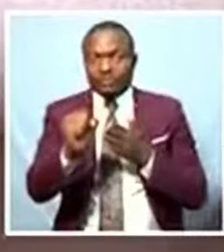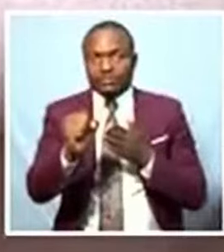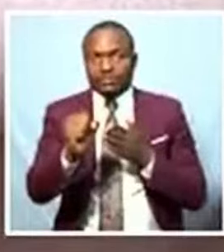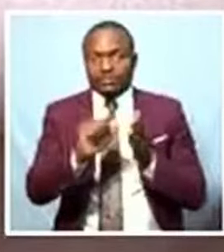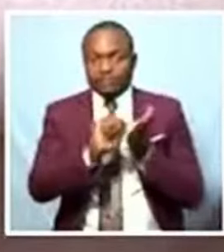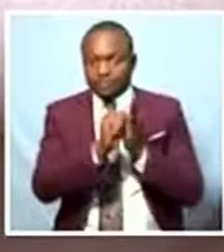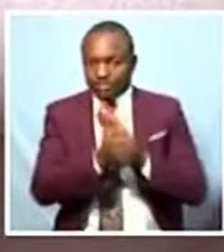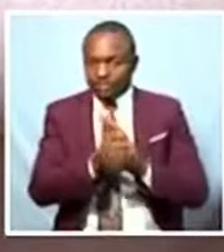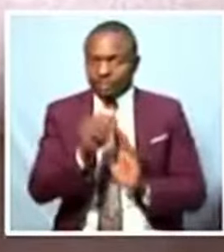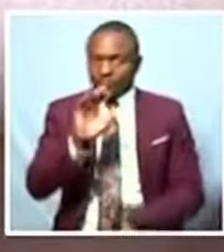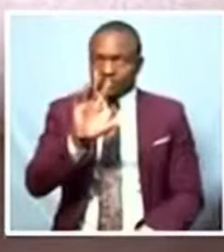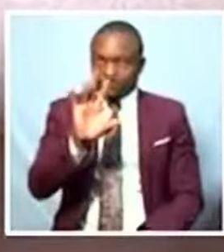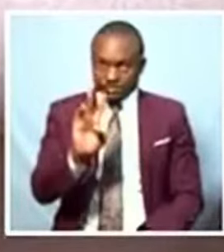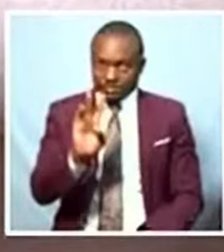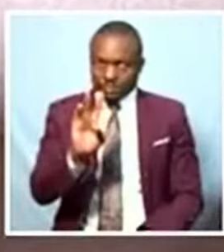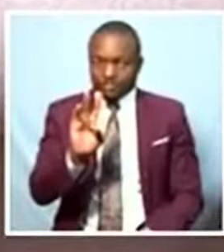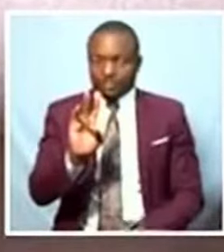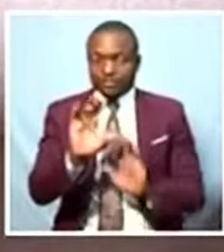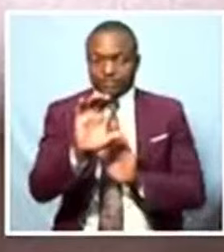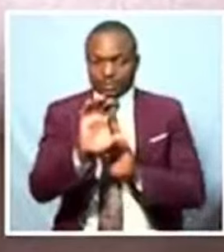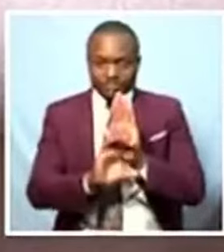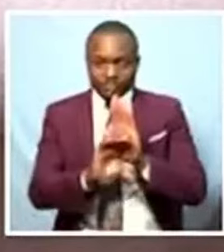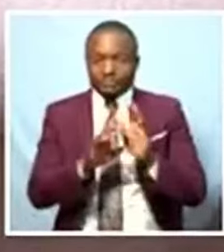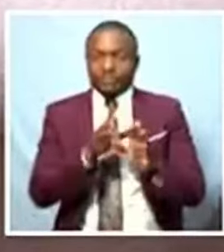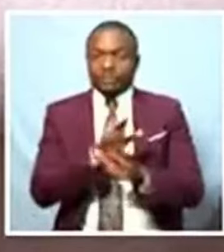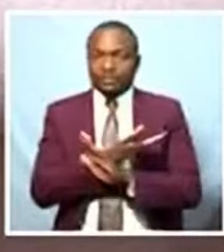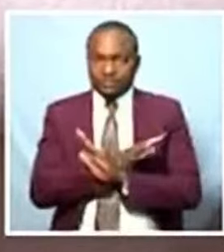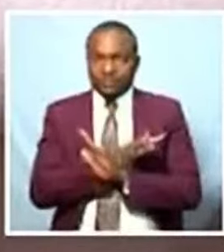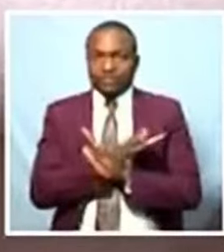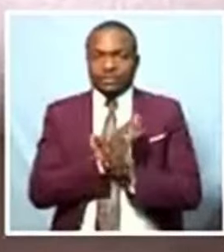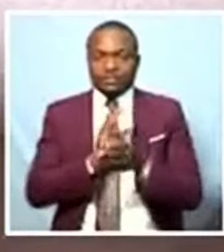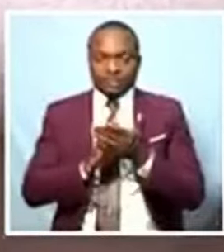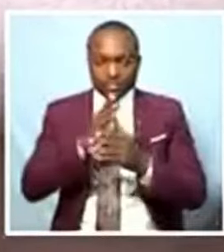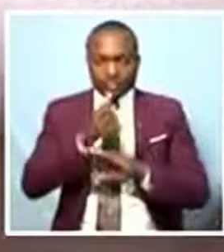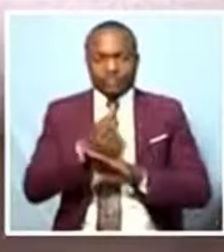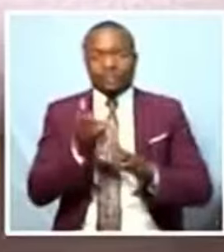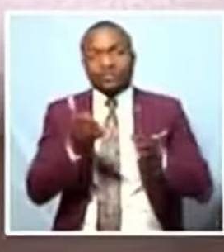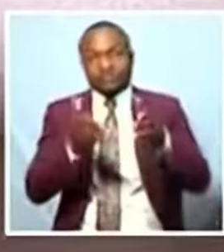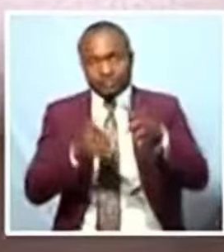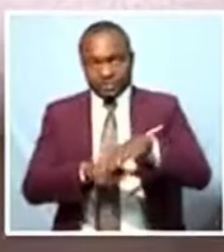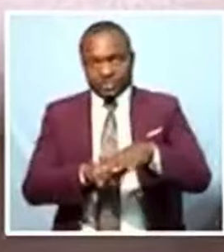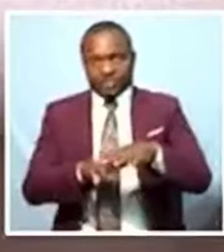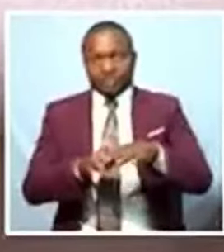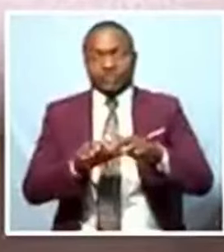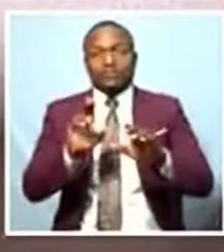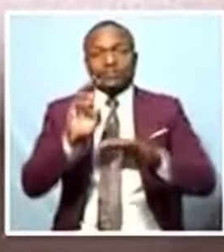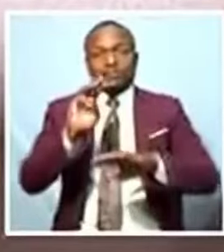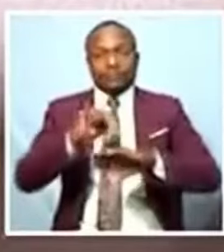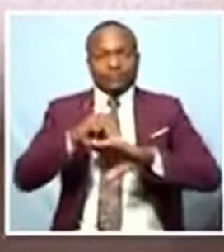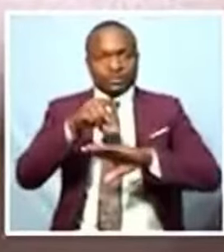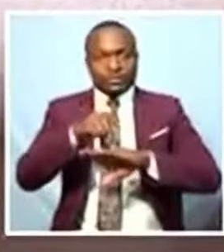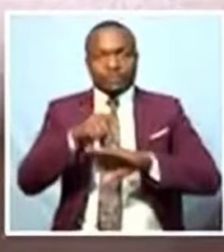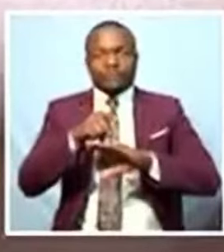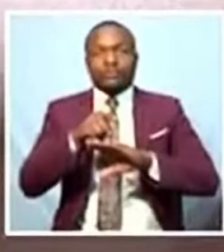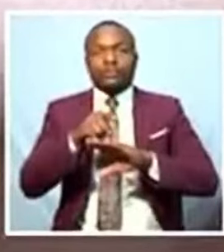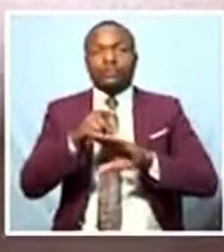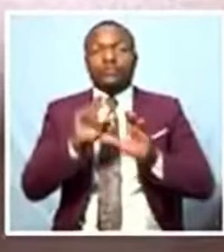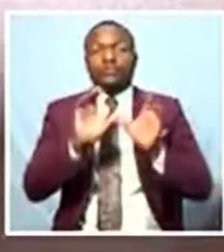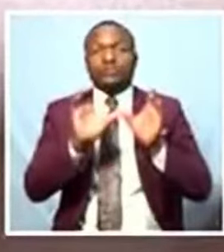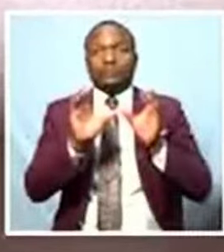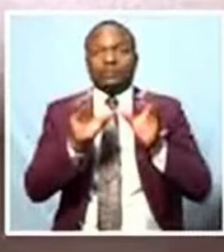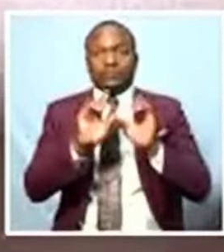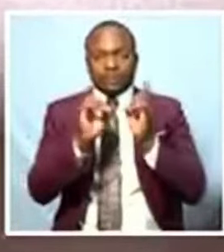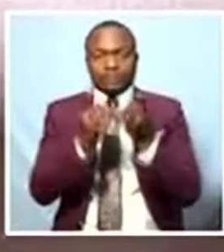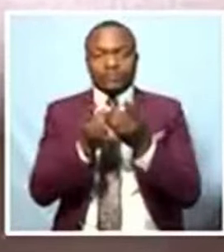Articles 57 of the Constitution of Zambia following the demise of Mpika District Council Chairperson,